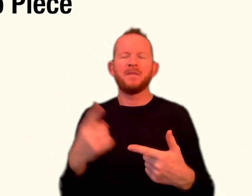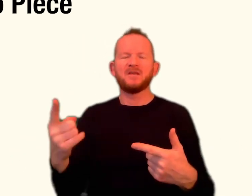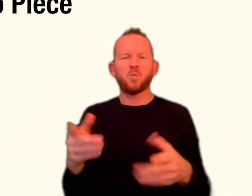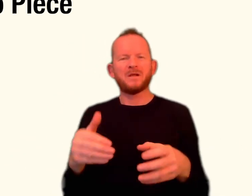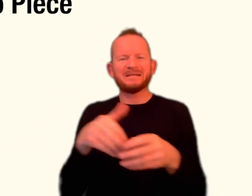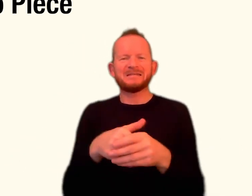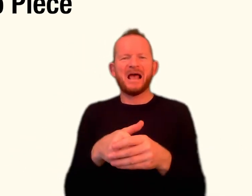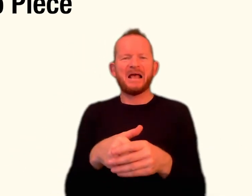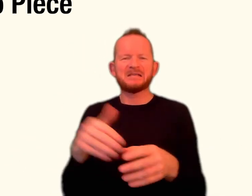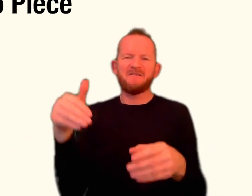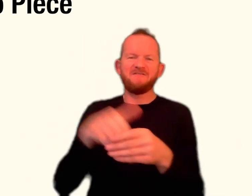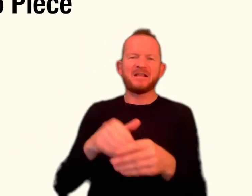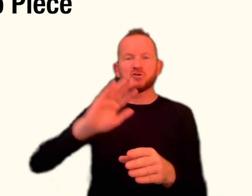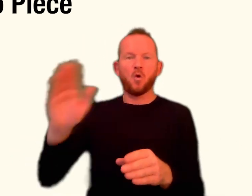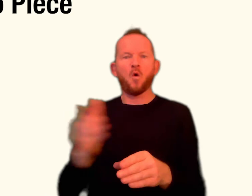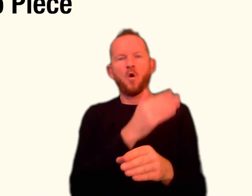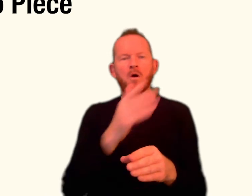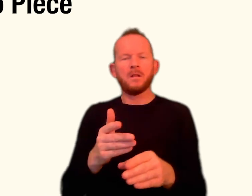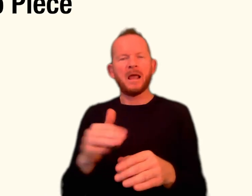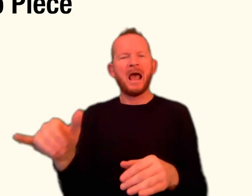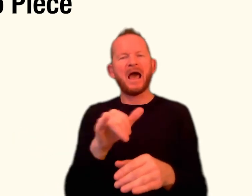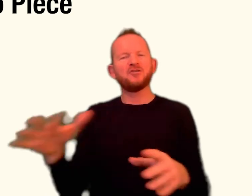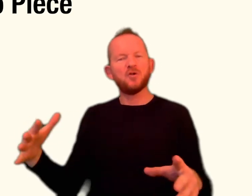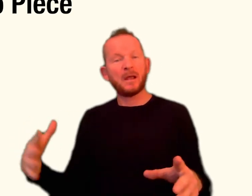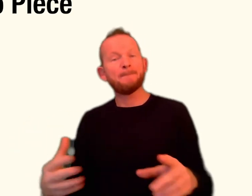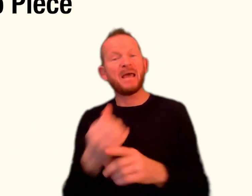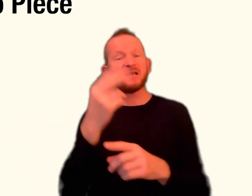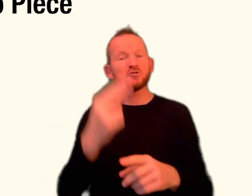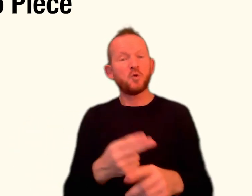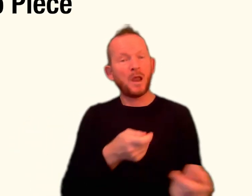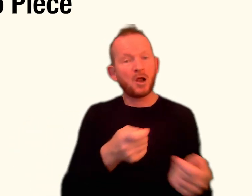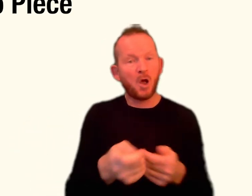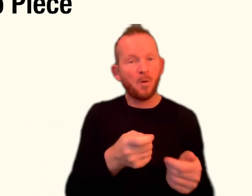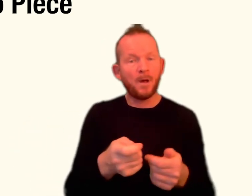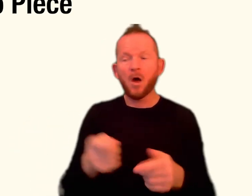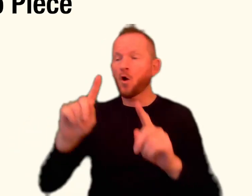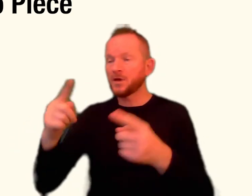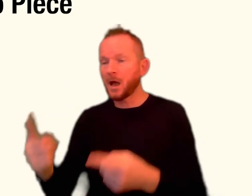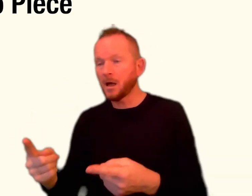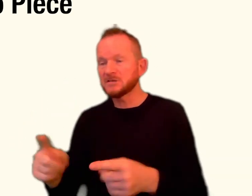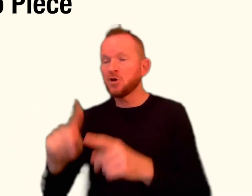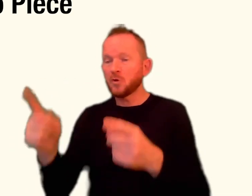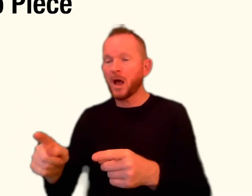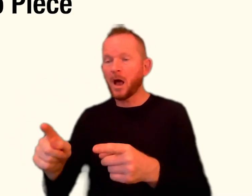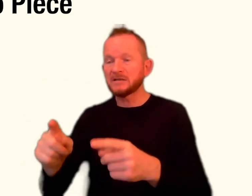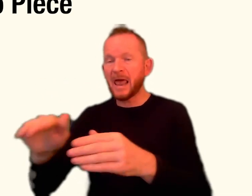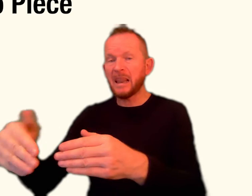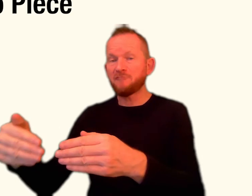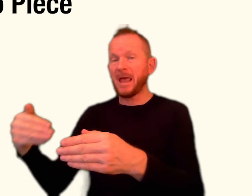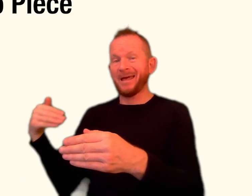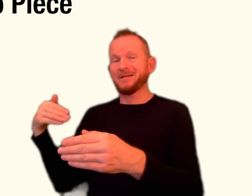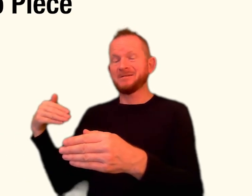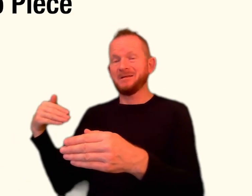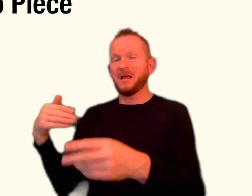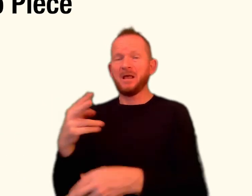fits all, and either you can make it to school and cope with the system or you can't and you get left behind. And I think it's all a bit of a